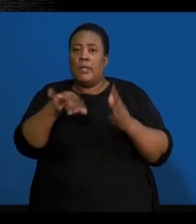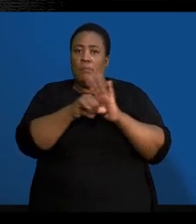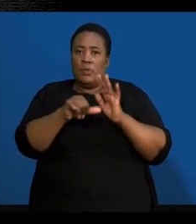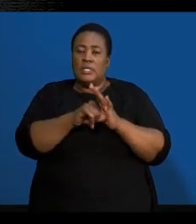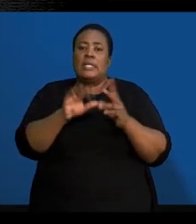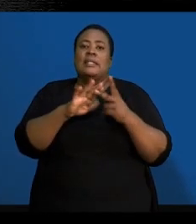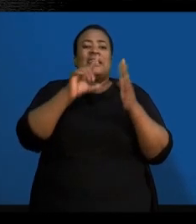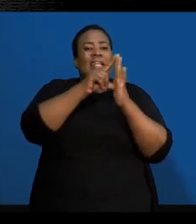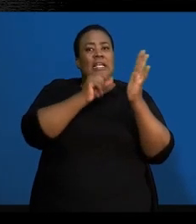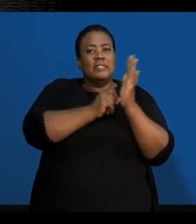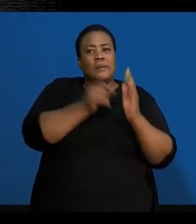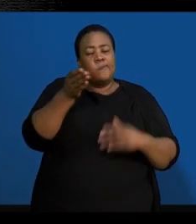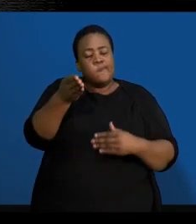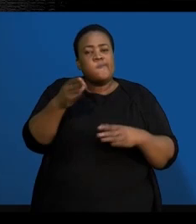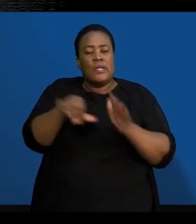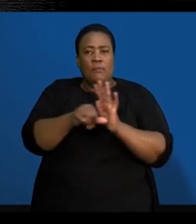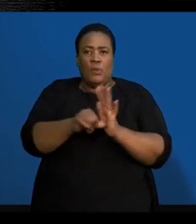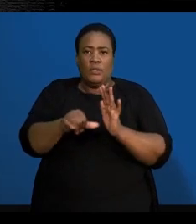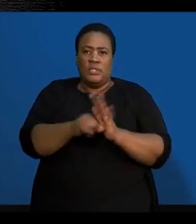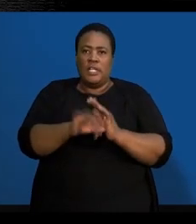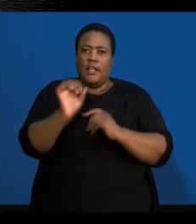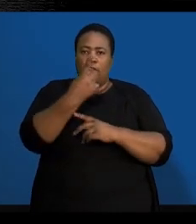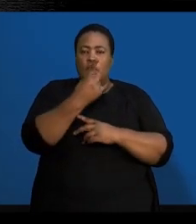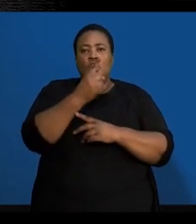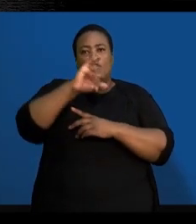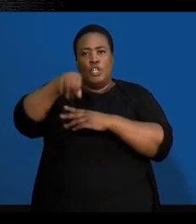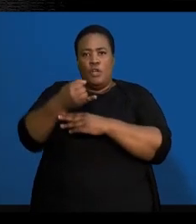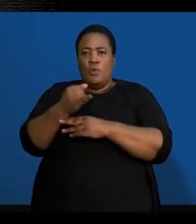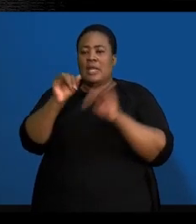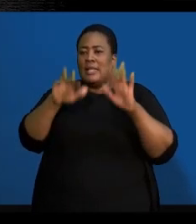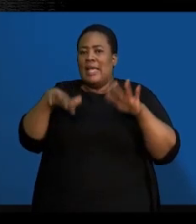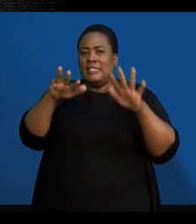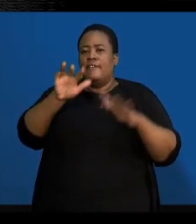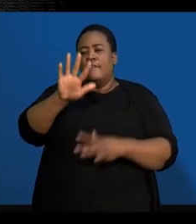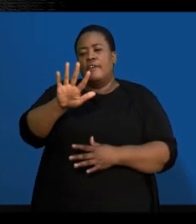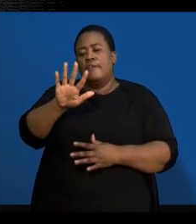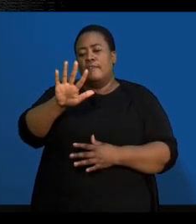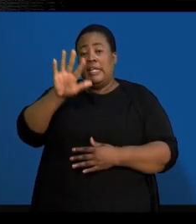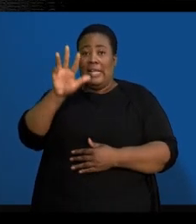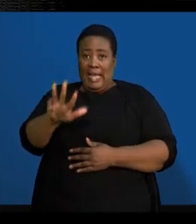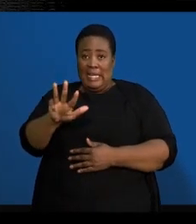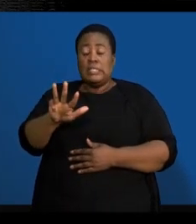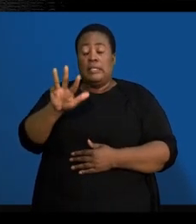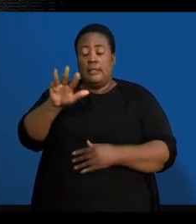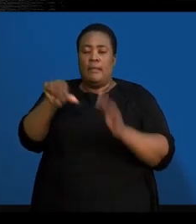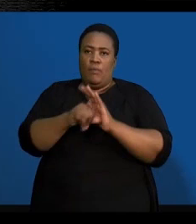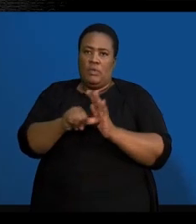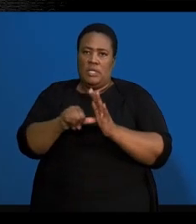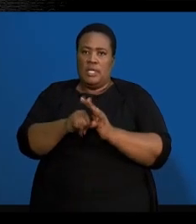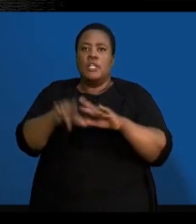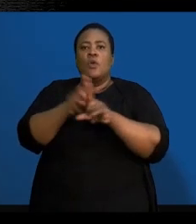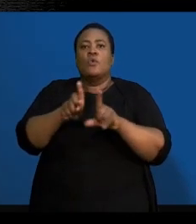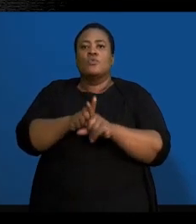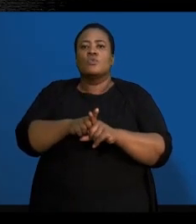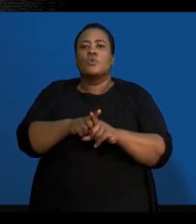here, the 1st of January 1959. All those things are important. And then it also tells you